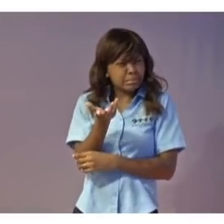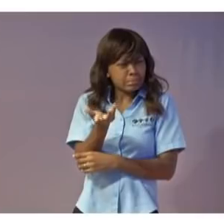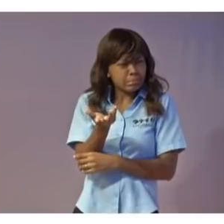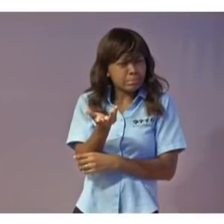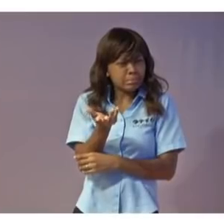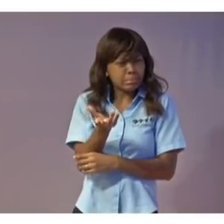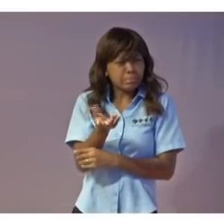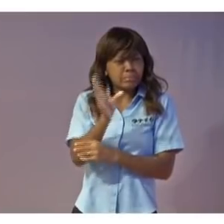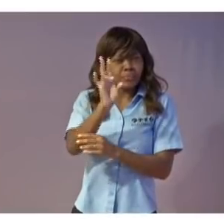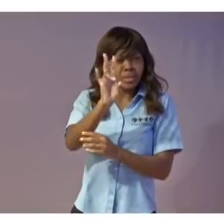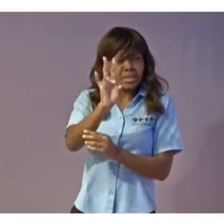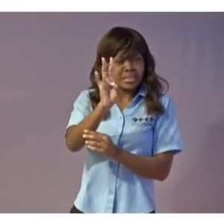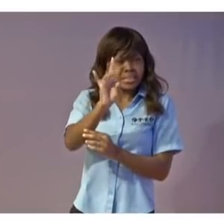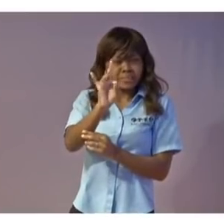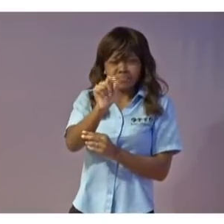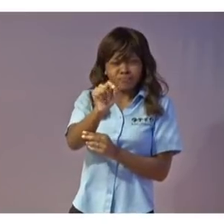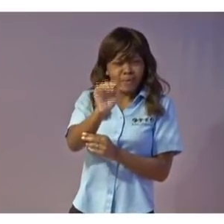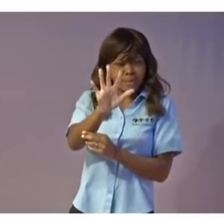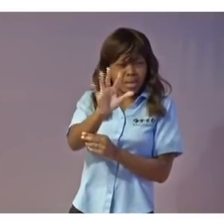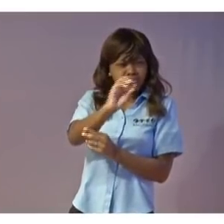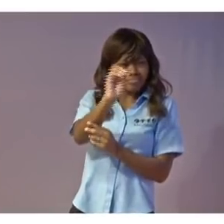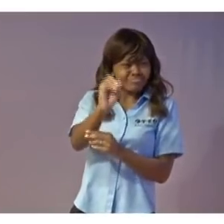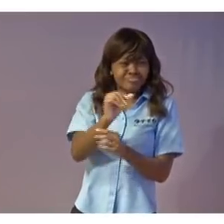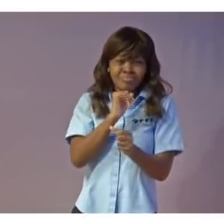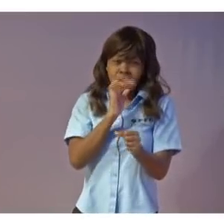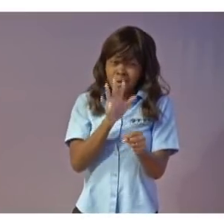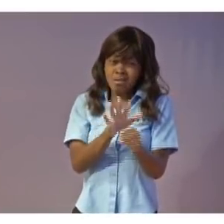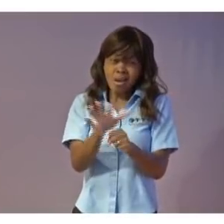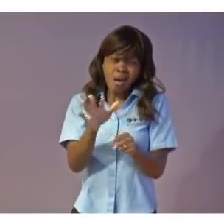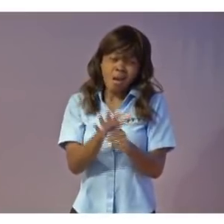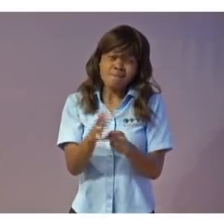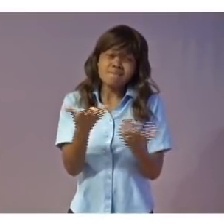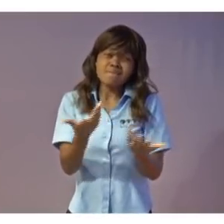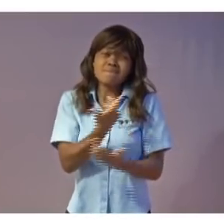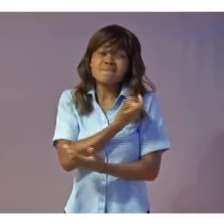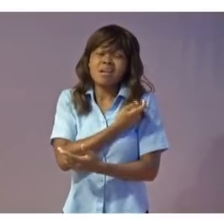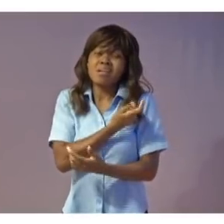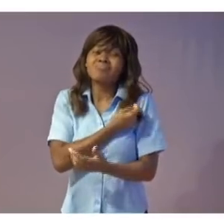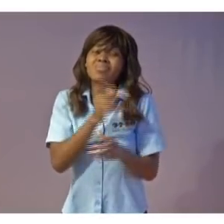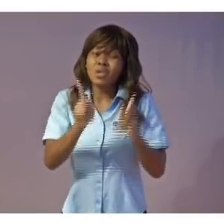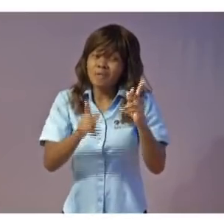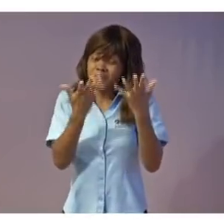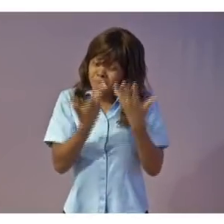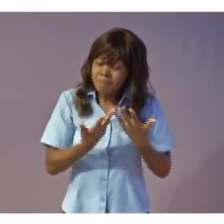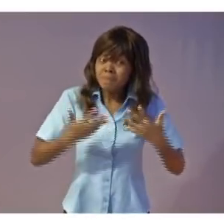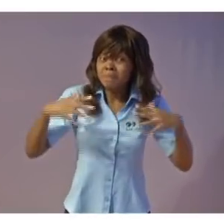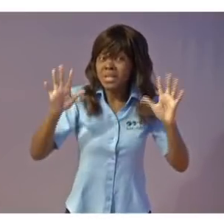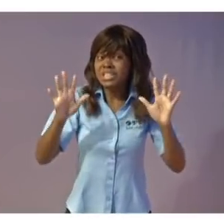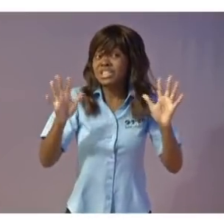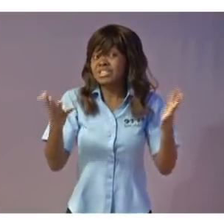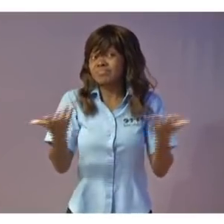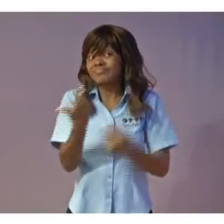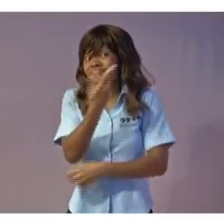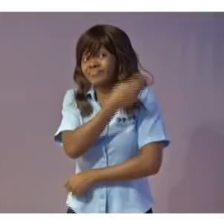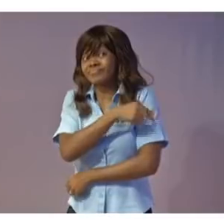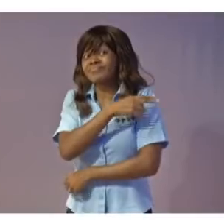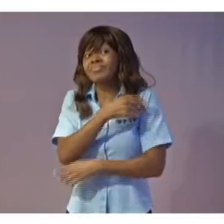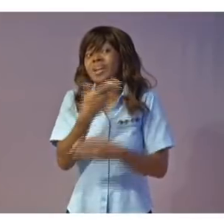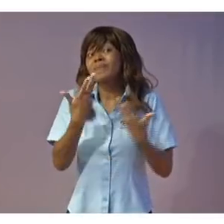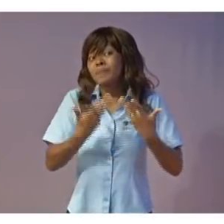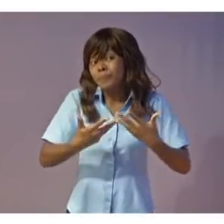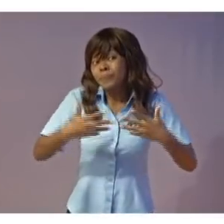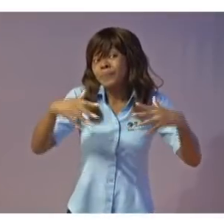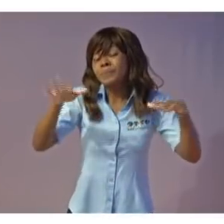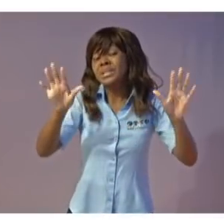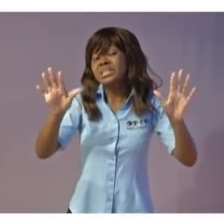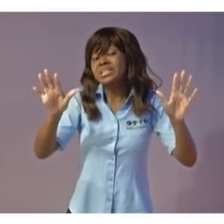persons who will have passed through the hospital and step-down facilities. The main reason that